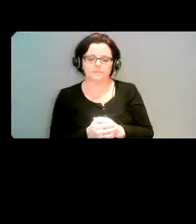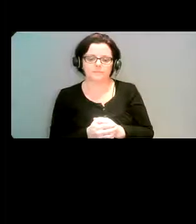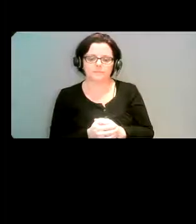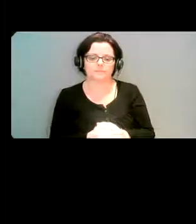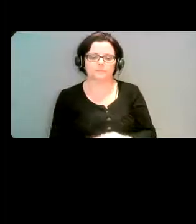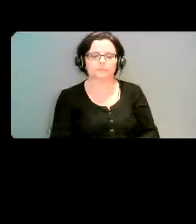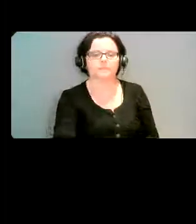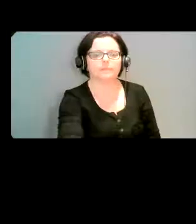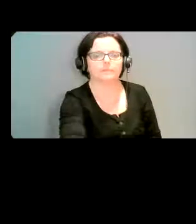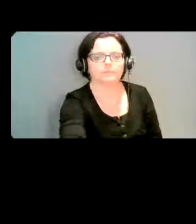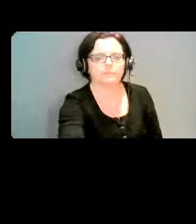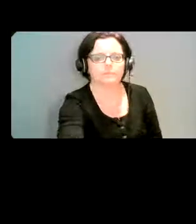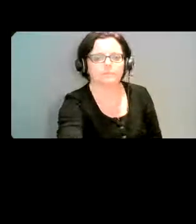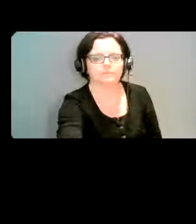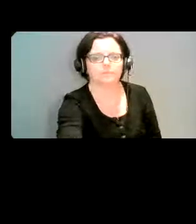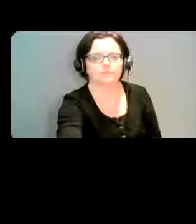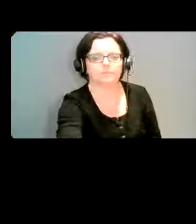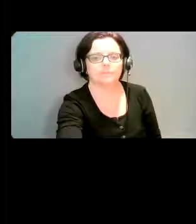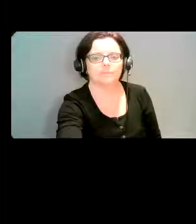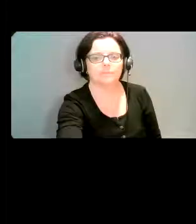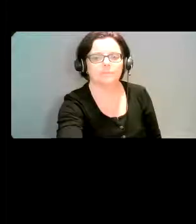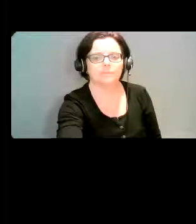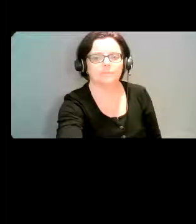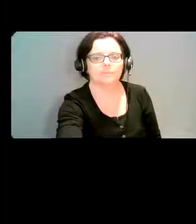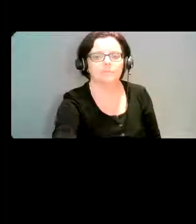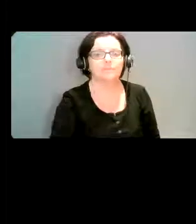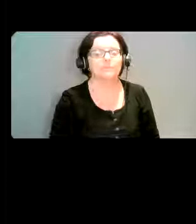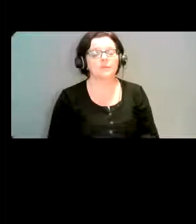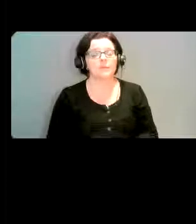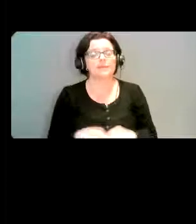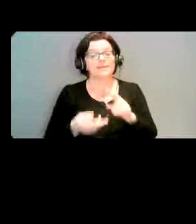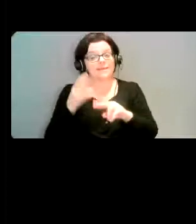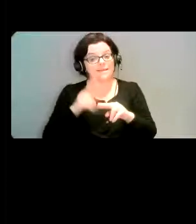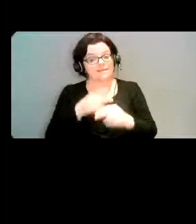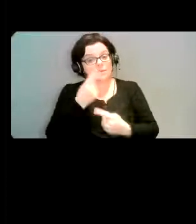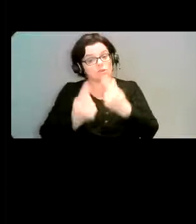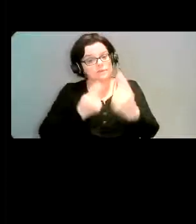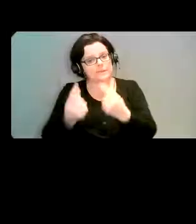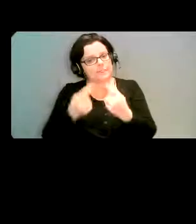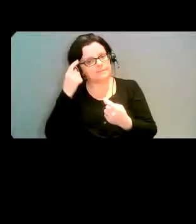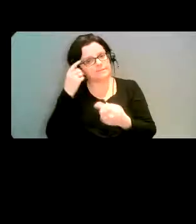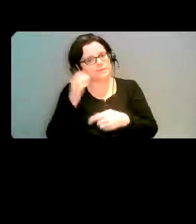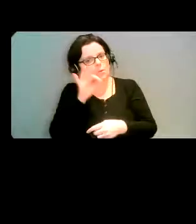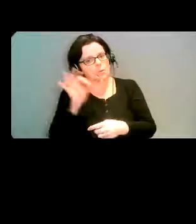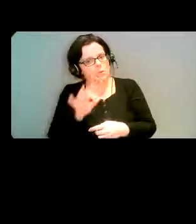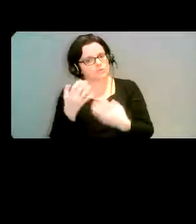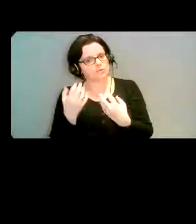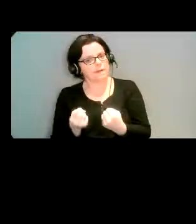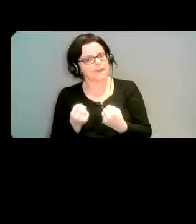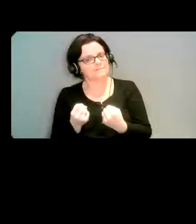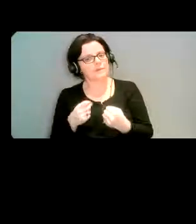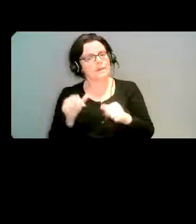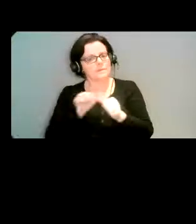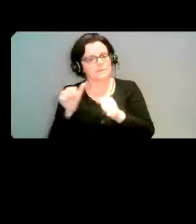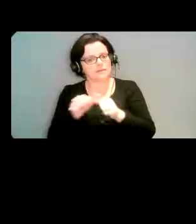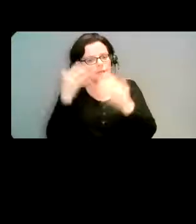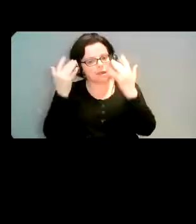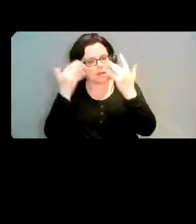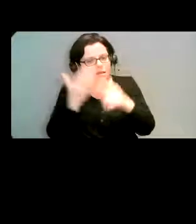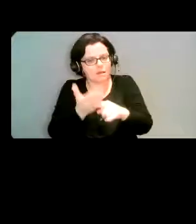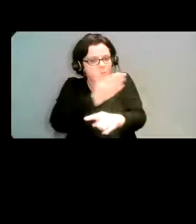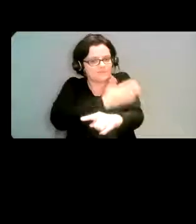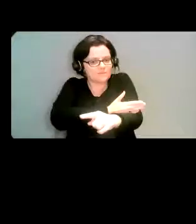It's probably, well, it's best if you can get questions to think about answers in advance, so then and probably make a note